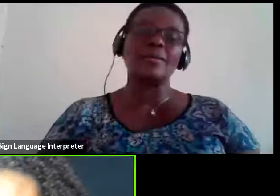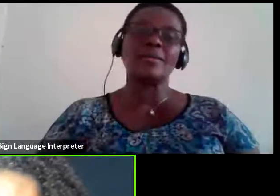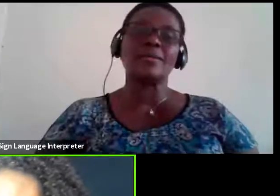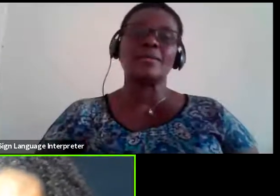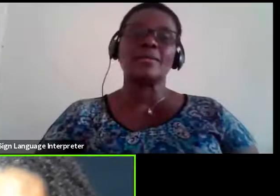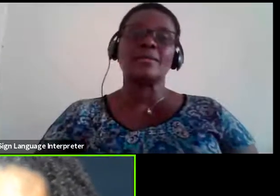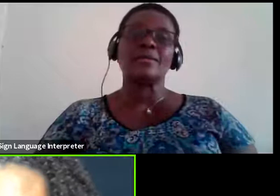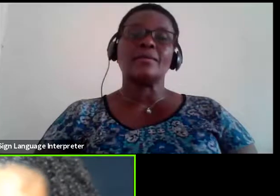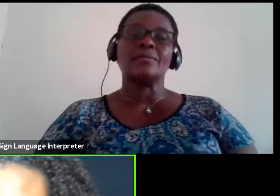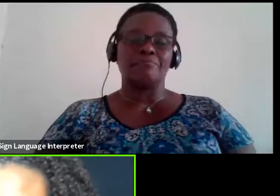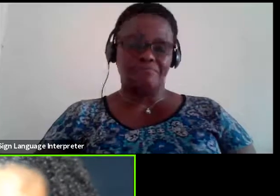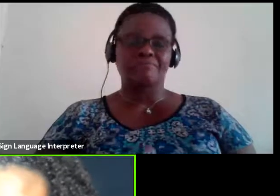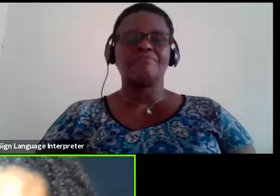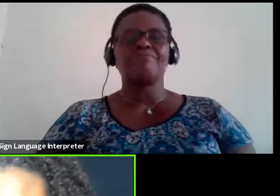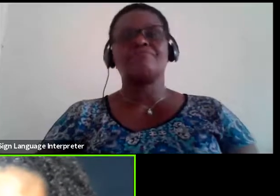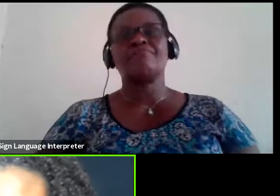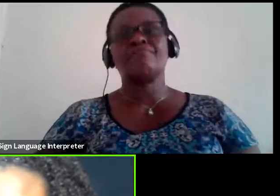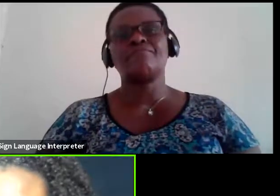Thank you.